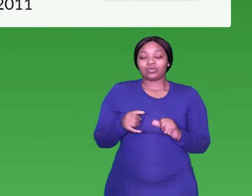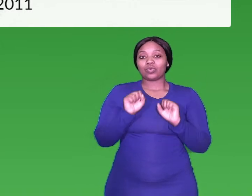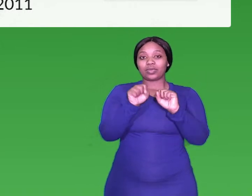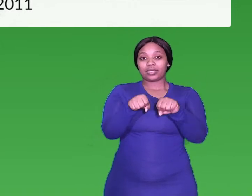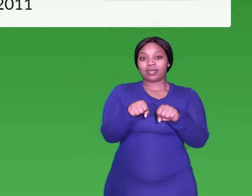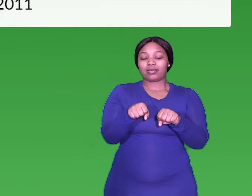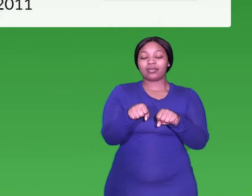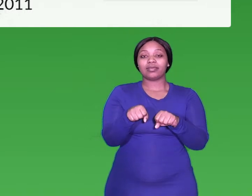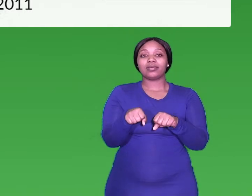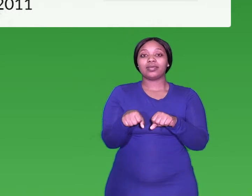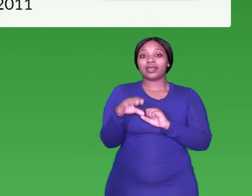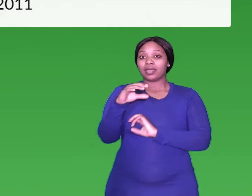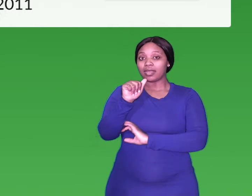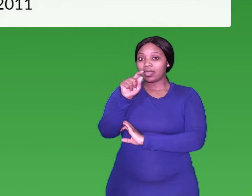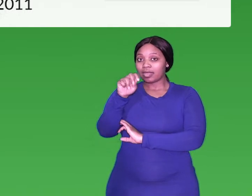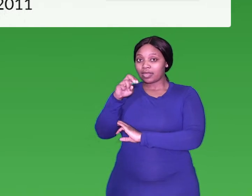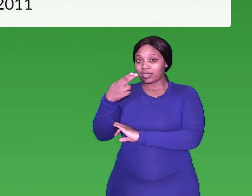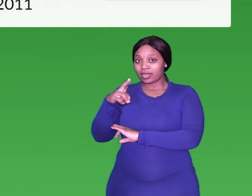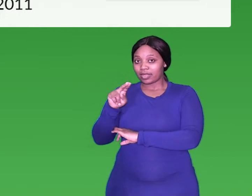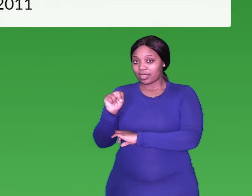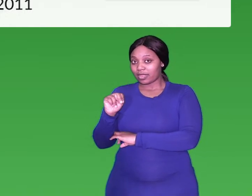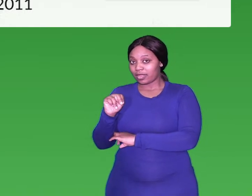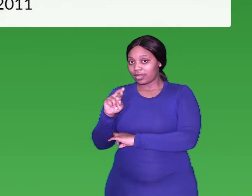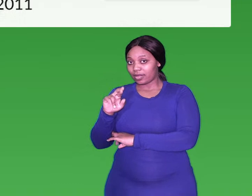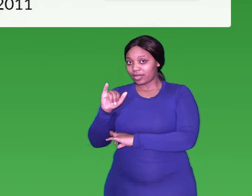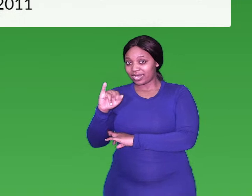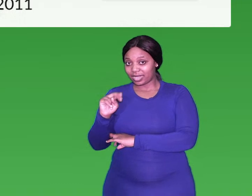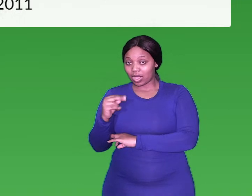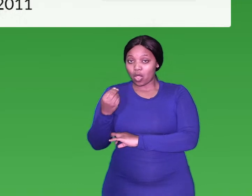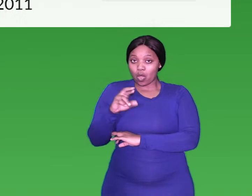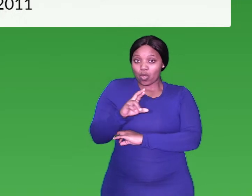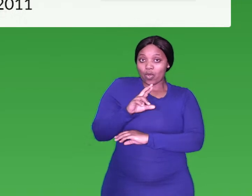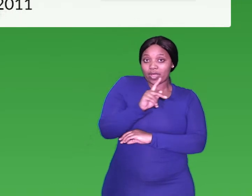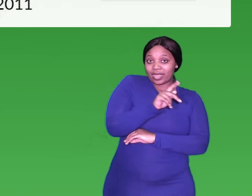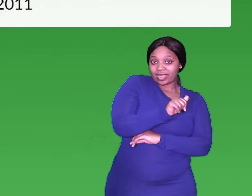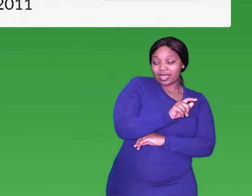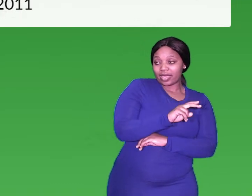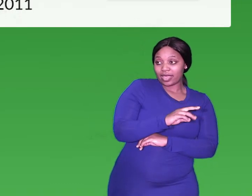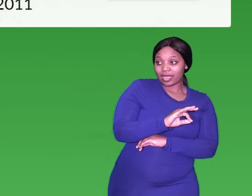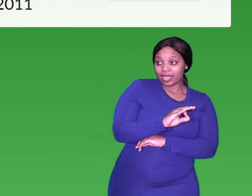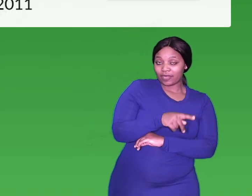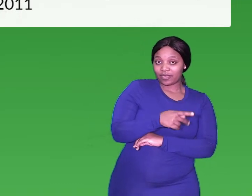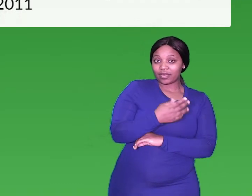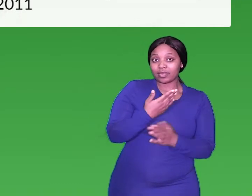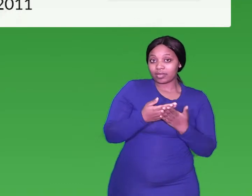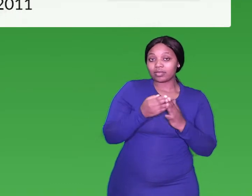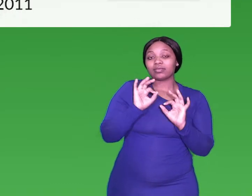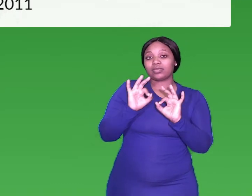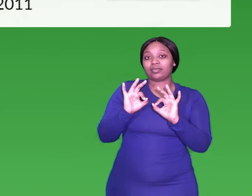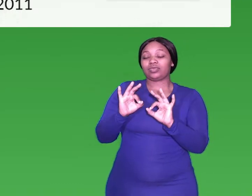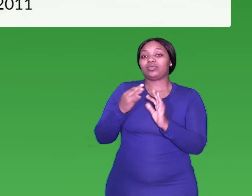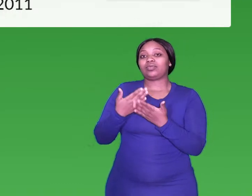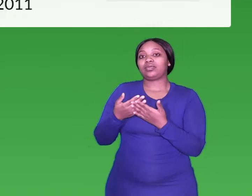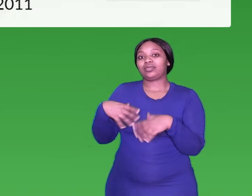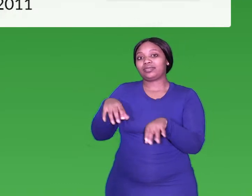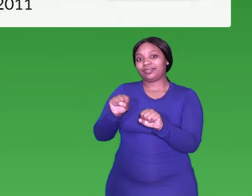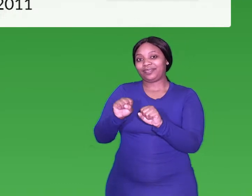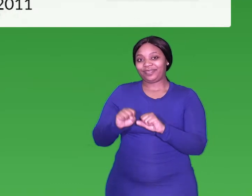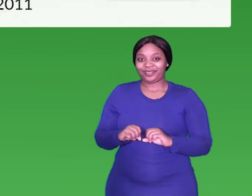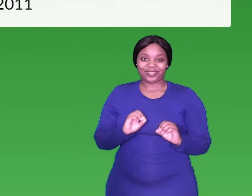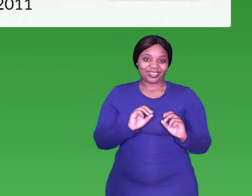yes, and Catherine, are you ready? Or Kath, are you ready to proceed? Yes, I am. Yeah. Absolutely, take it on.